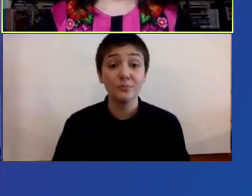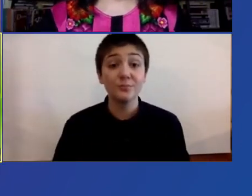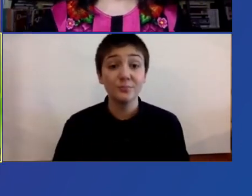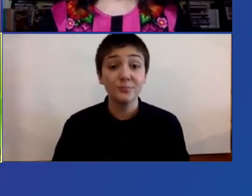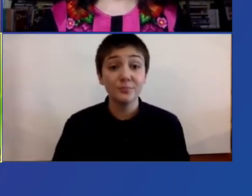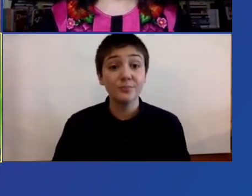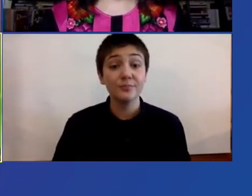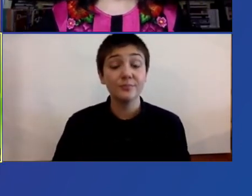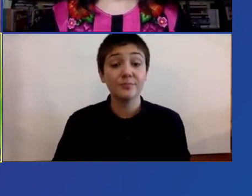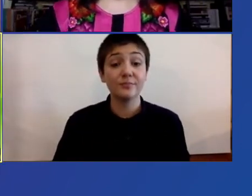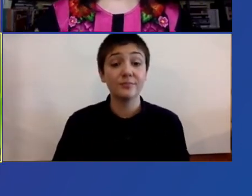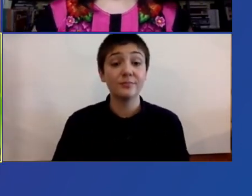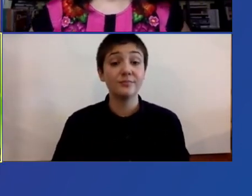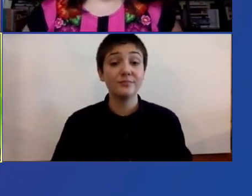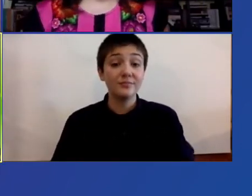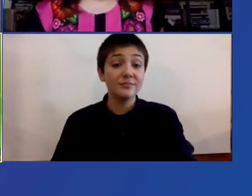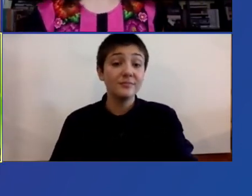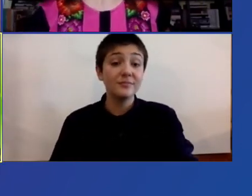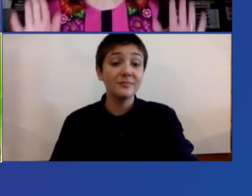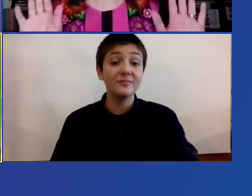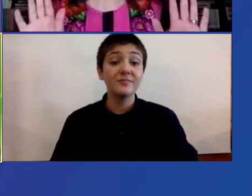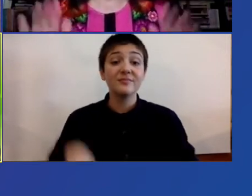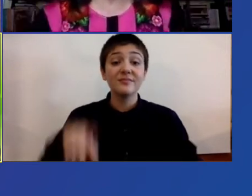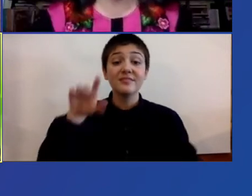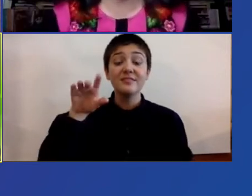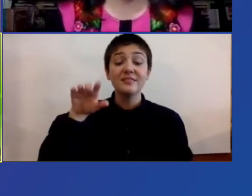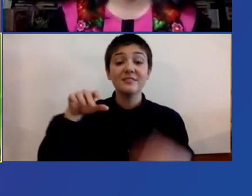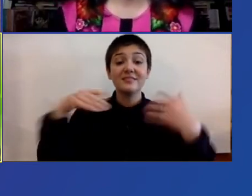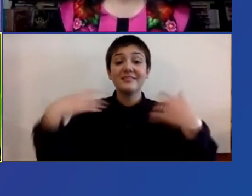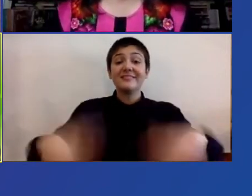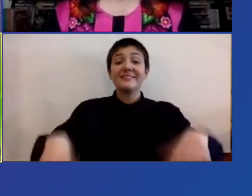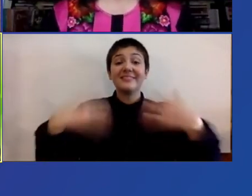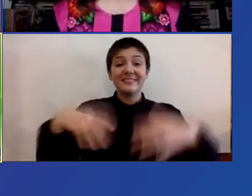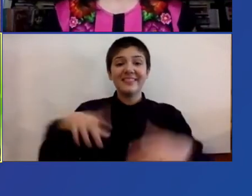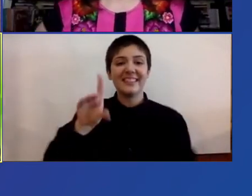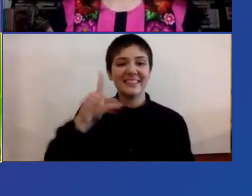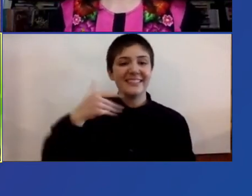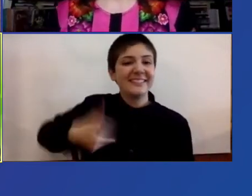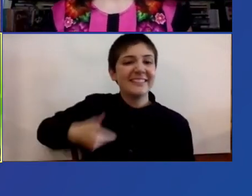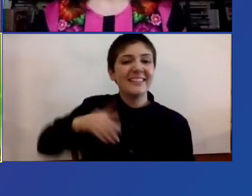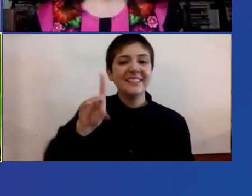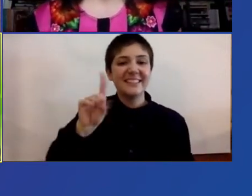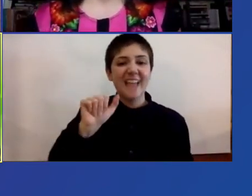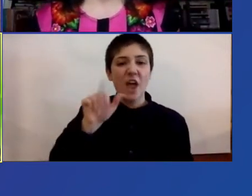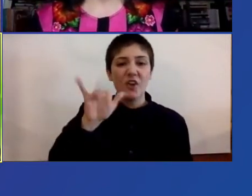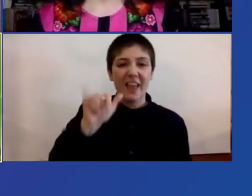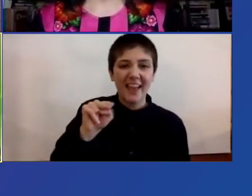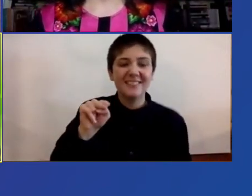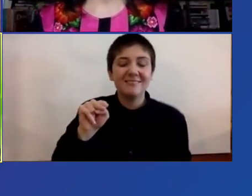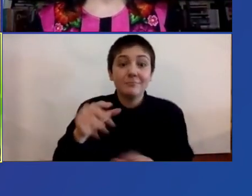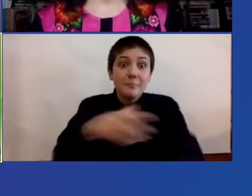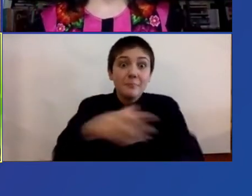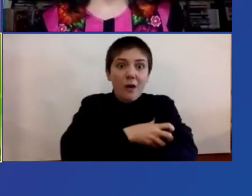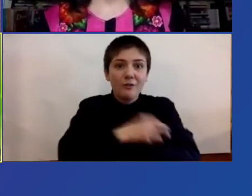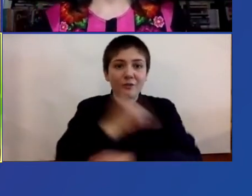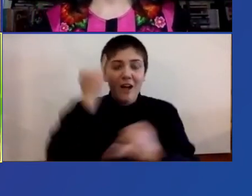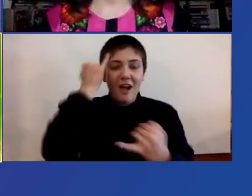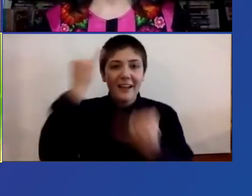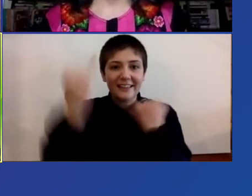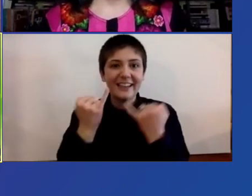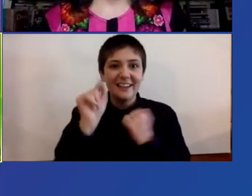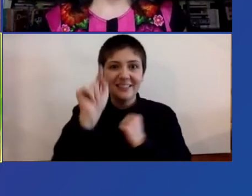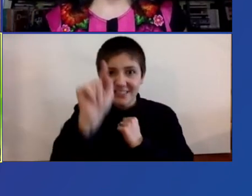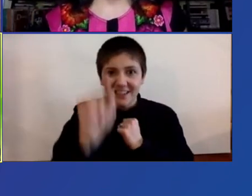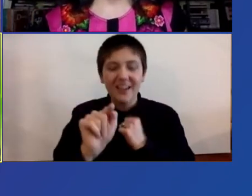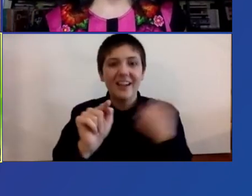Oh yes, so many powerful ideas in what you said, Paula, and you make a